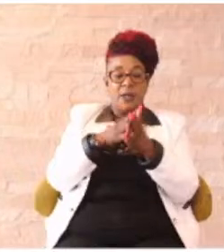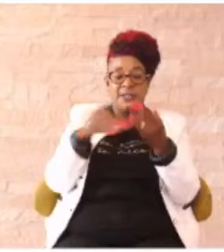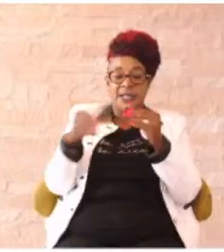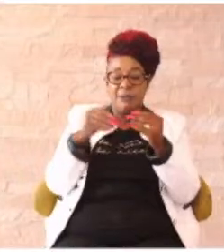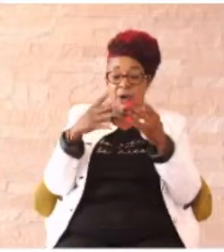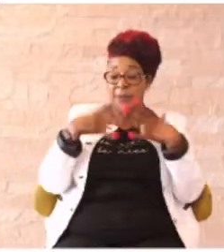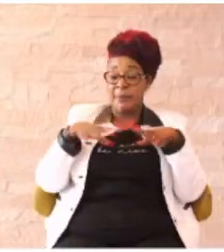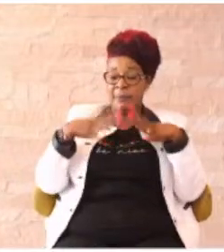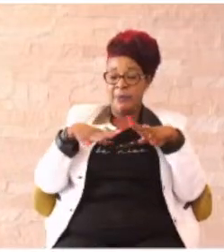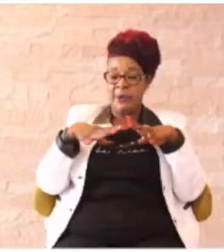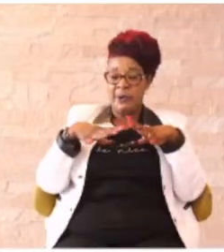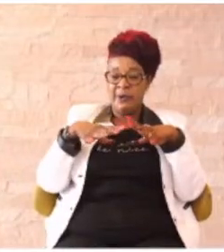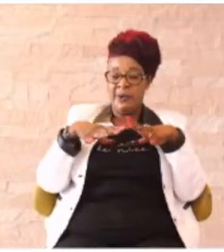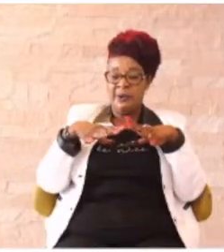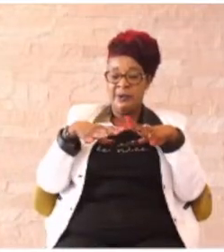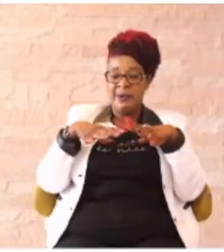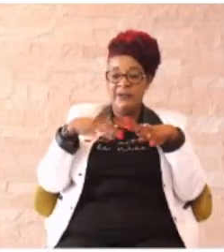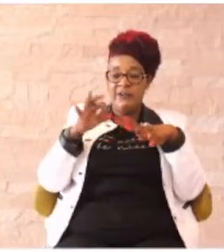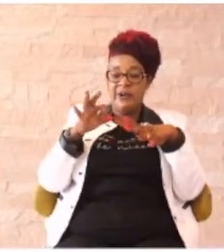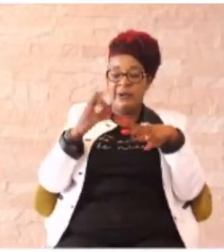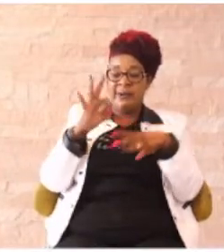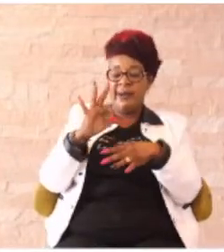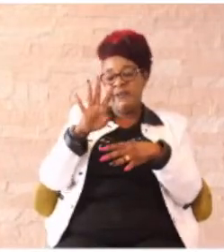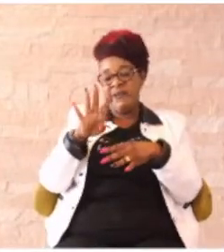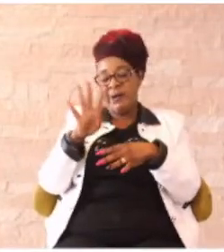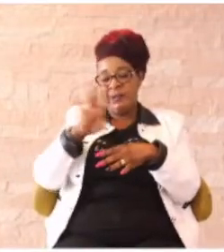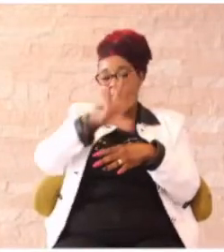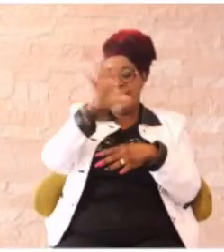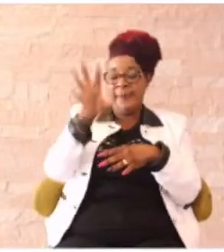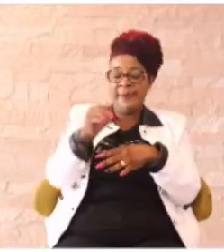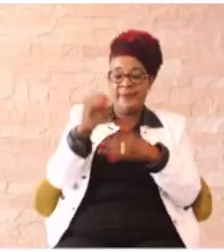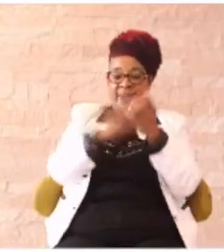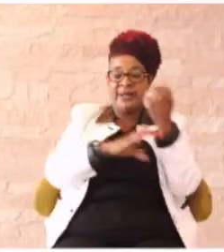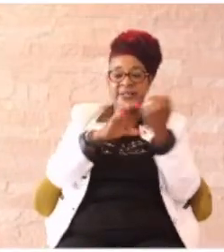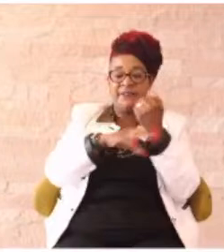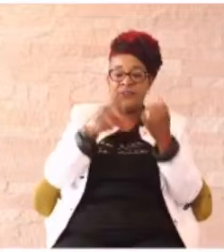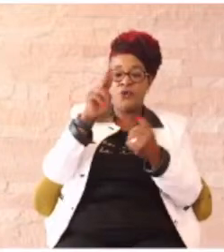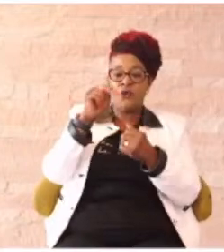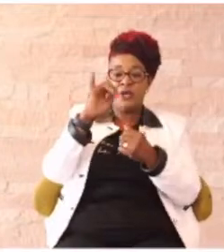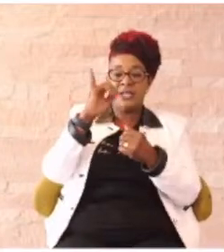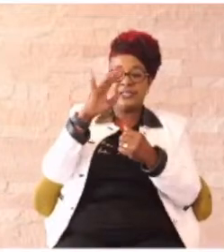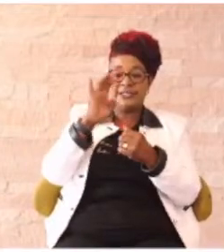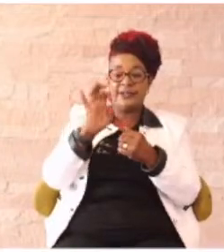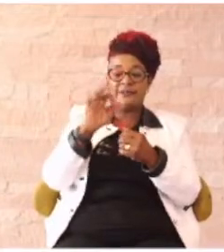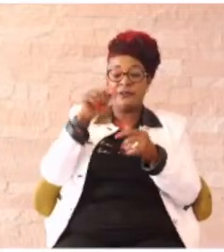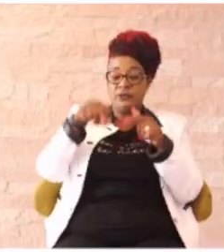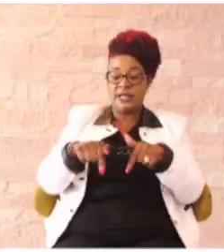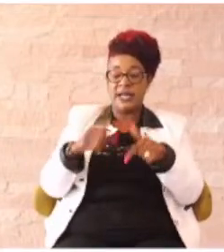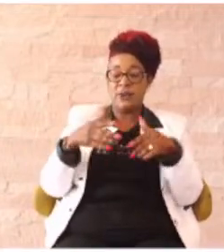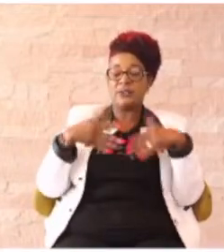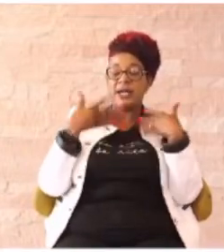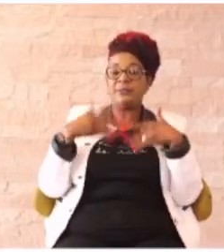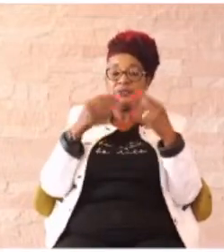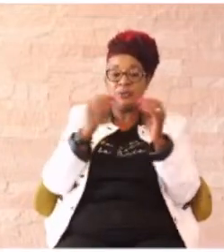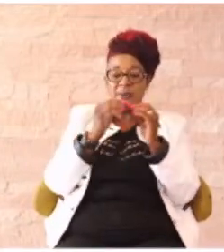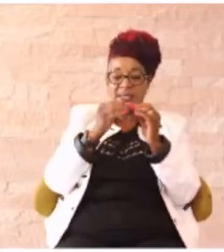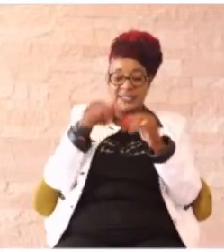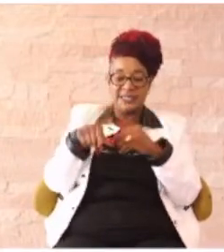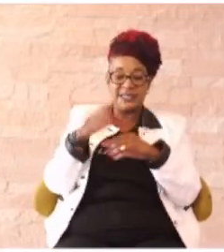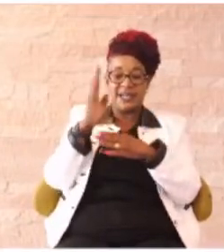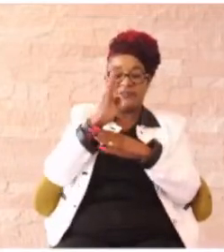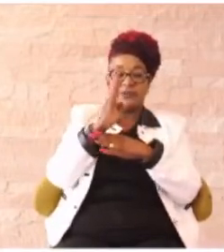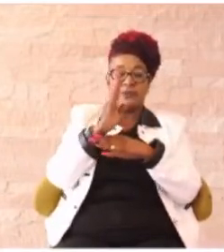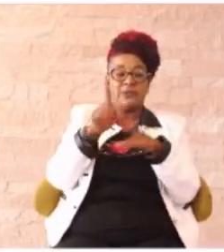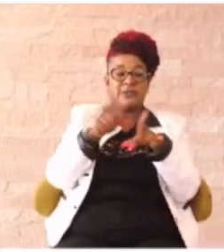for 24 African countries in UNICEF. So today, I am very exciting. This afternoon, I meet with